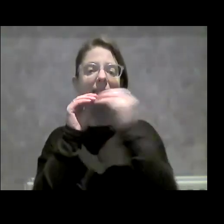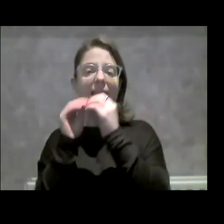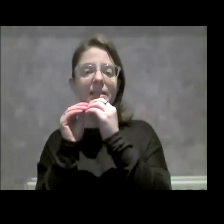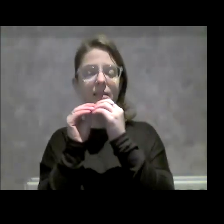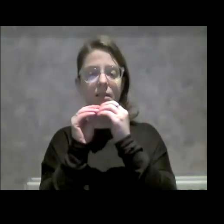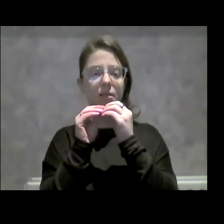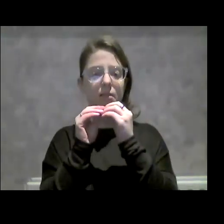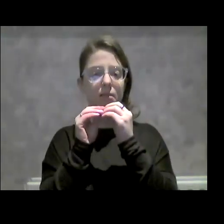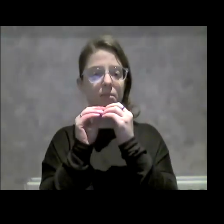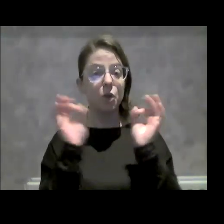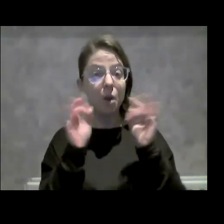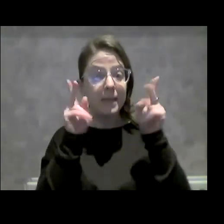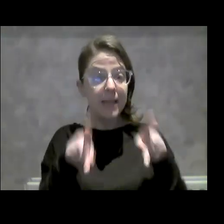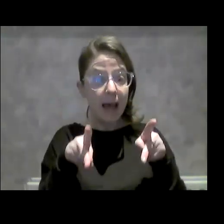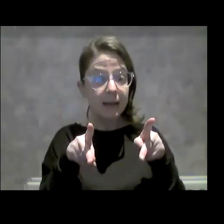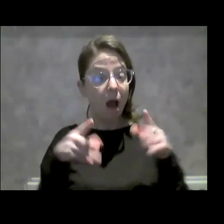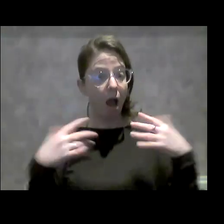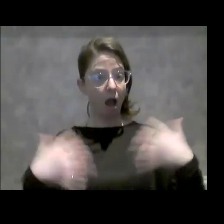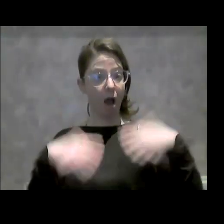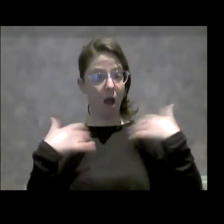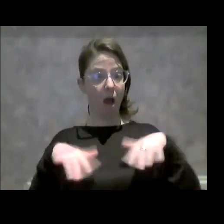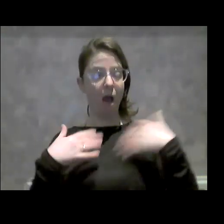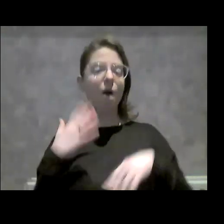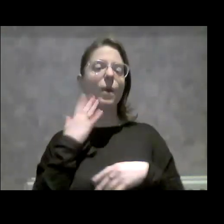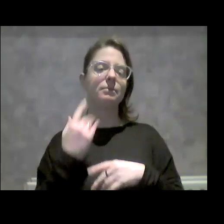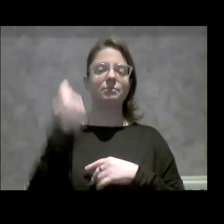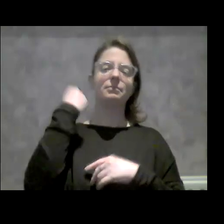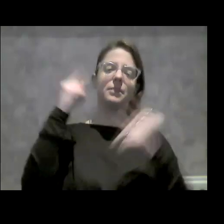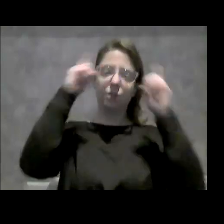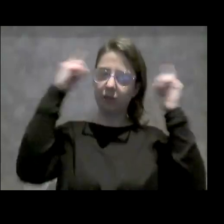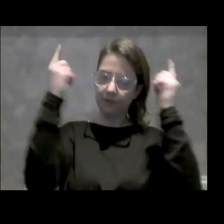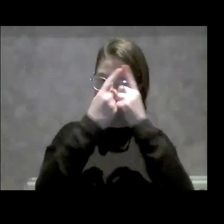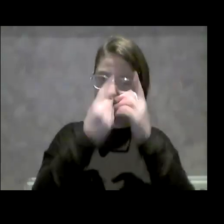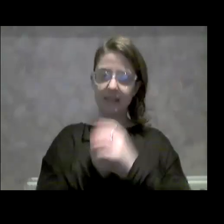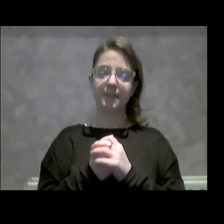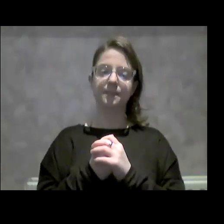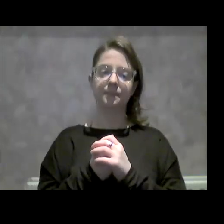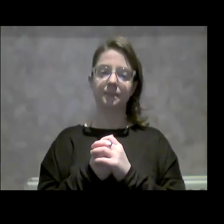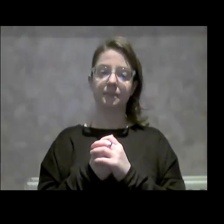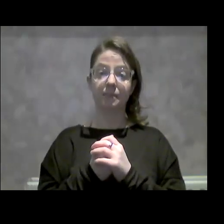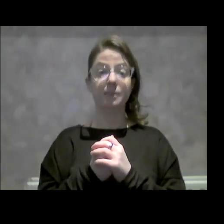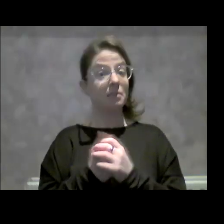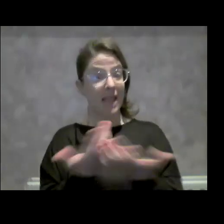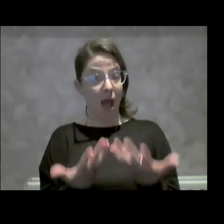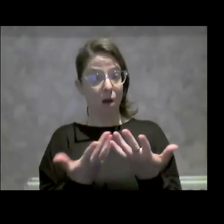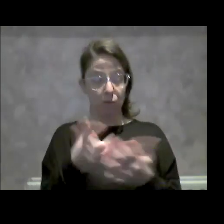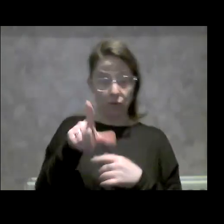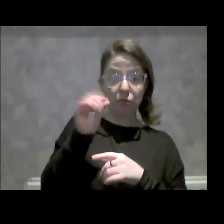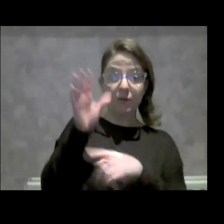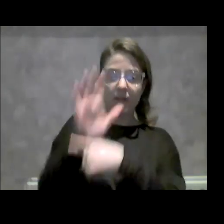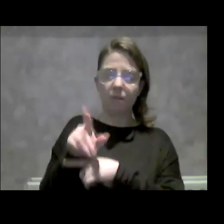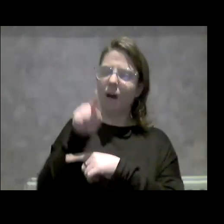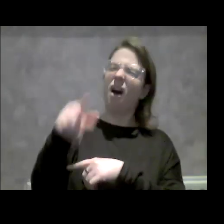them dying for the first time in university. I have the choice of calling a film shit, even if there's a woman